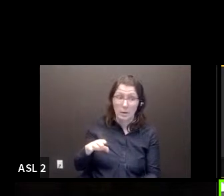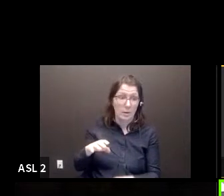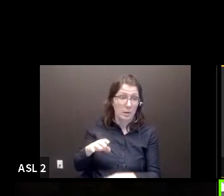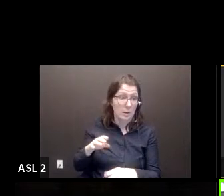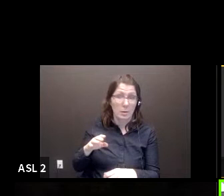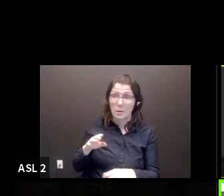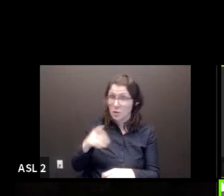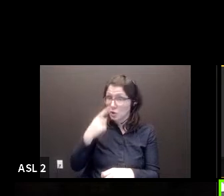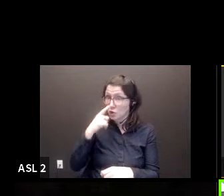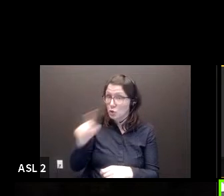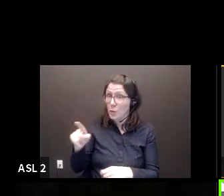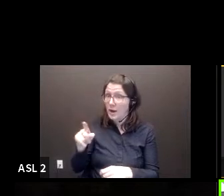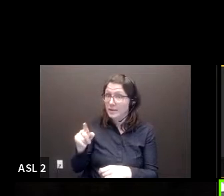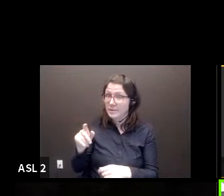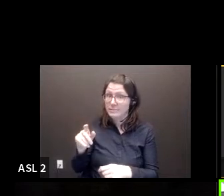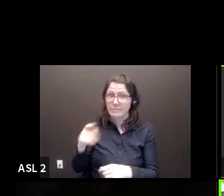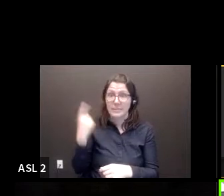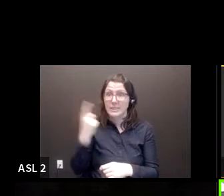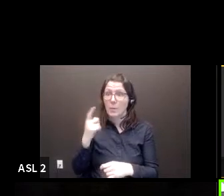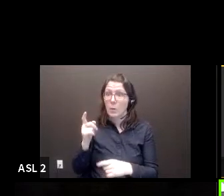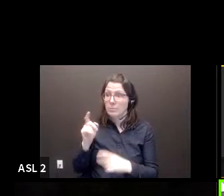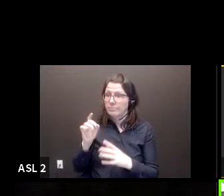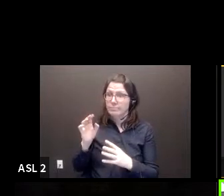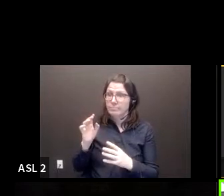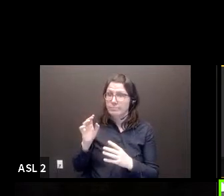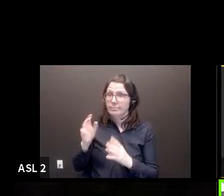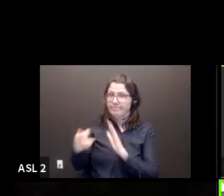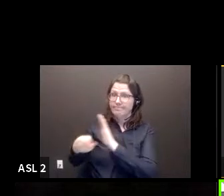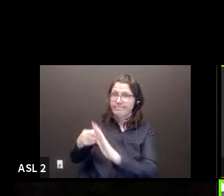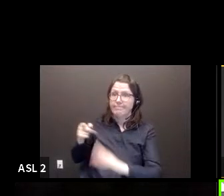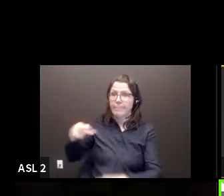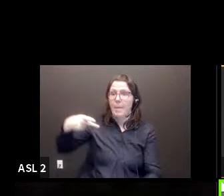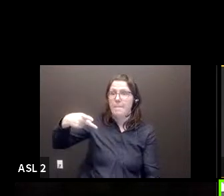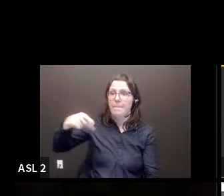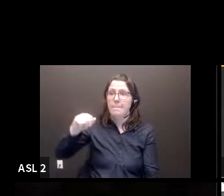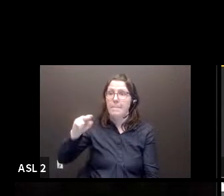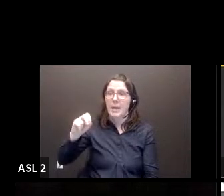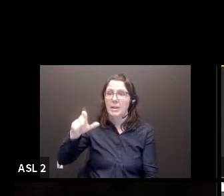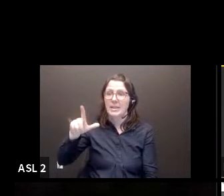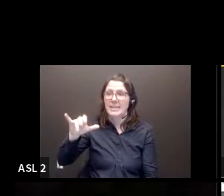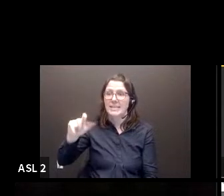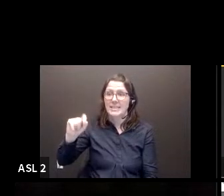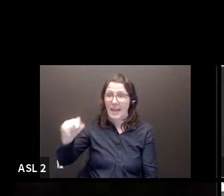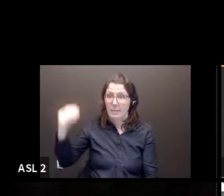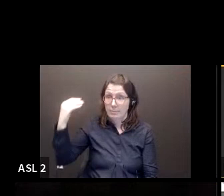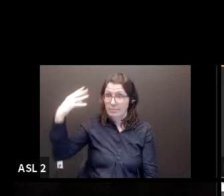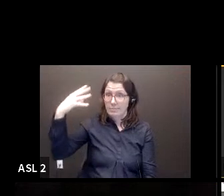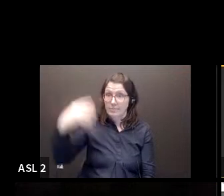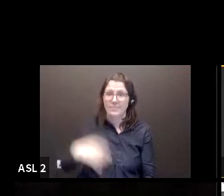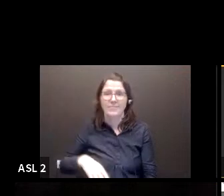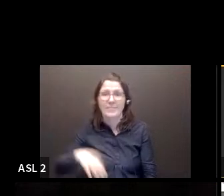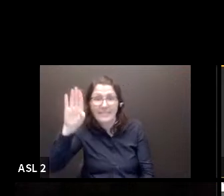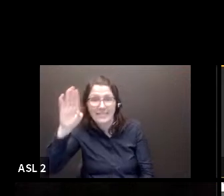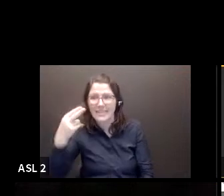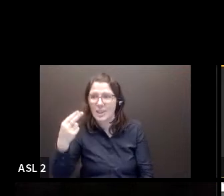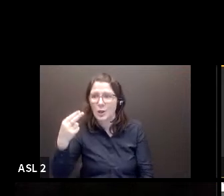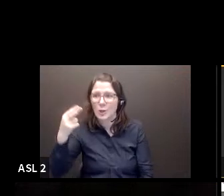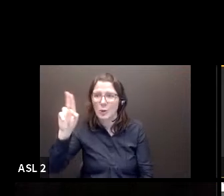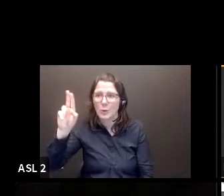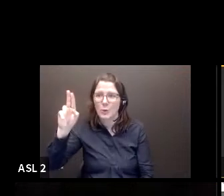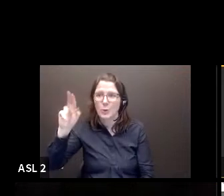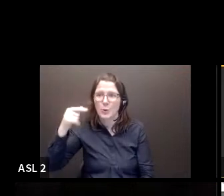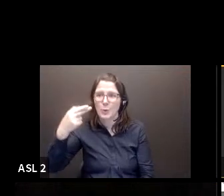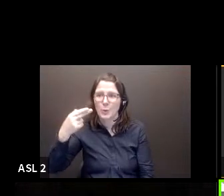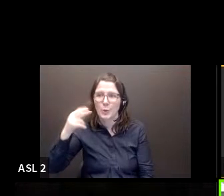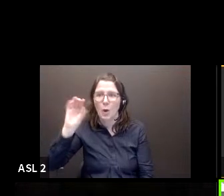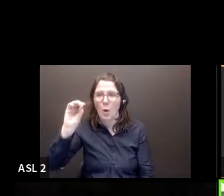panelist section and ask him to top up on anything that i've provided chief it's a hugo tool i'm on as well